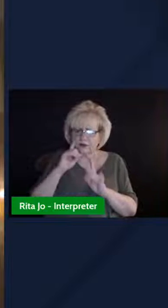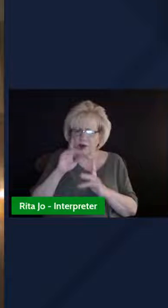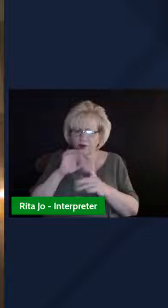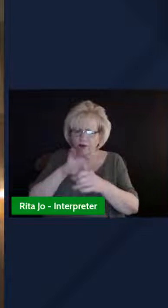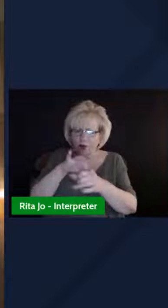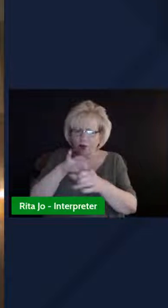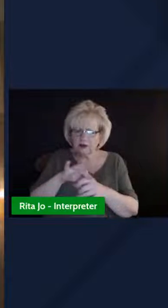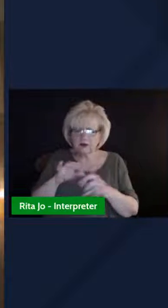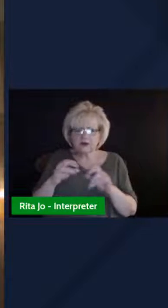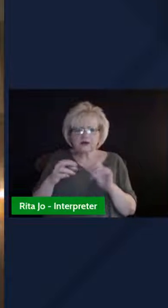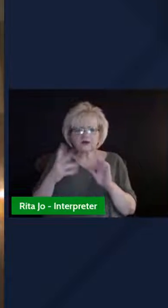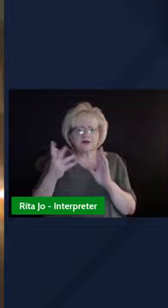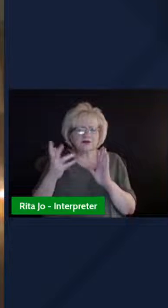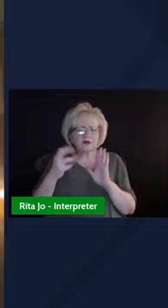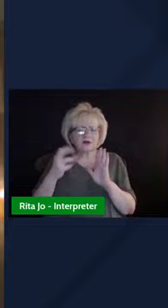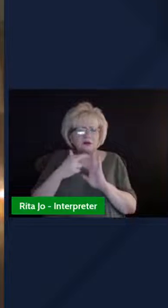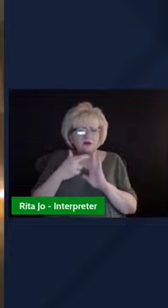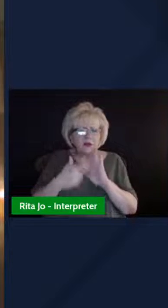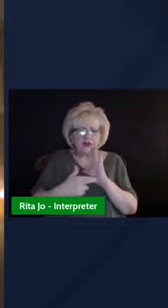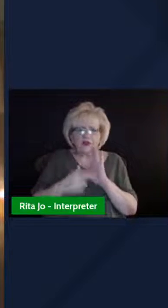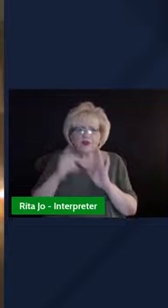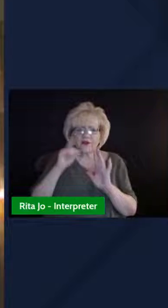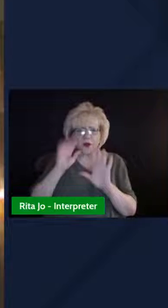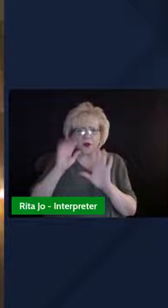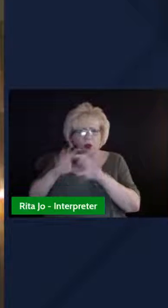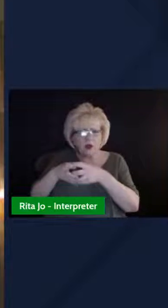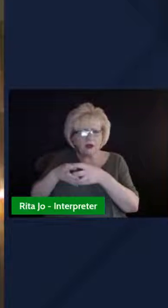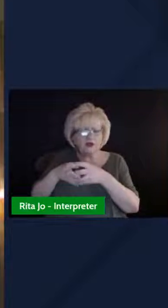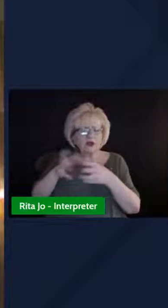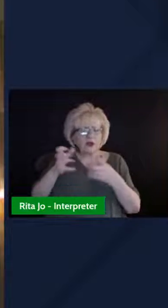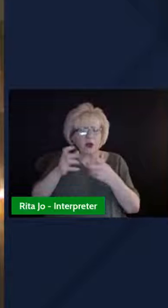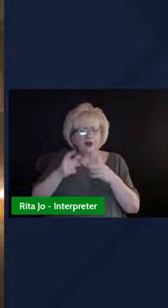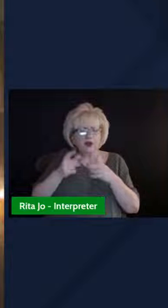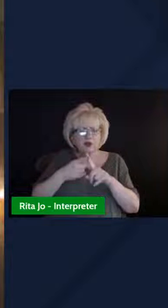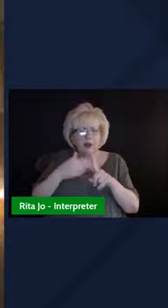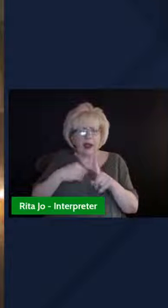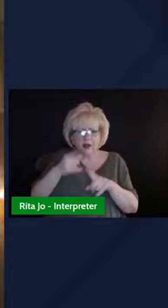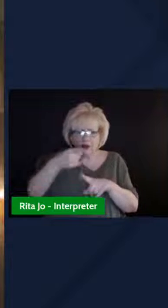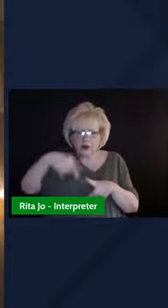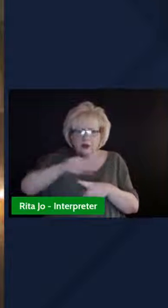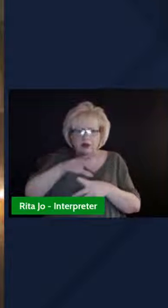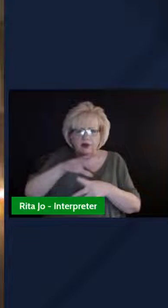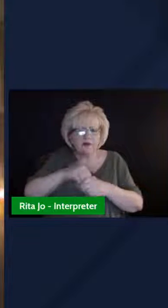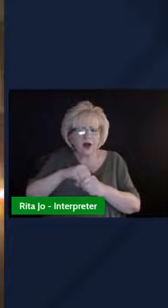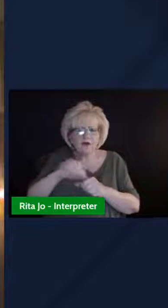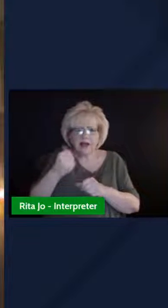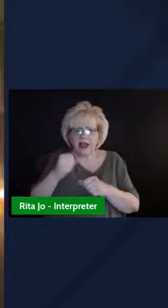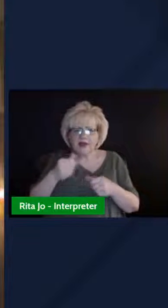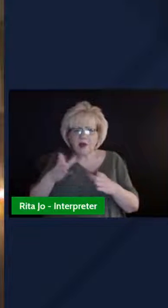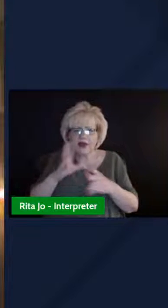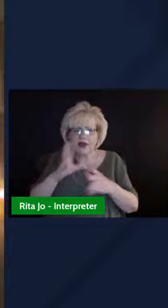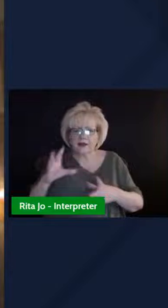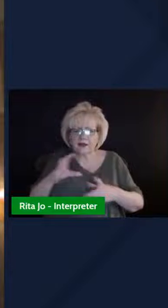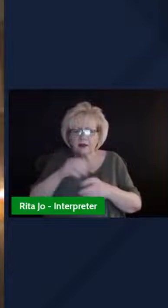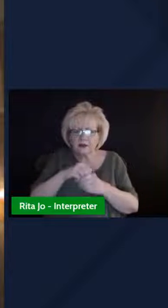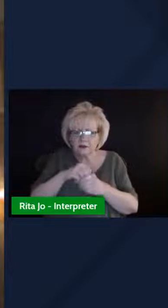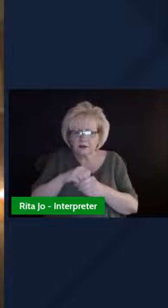for council meetings, to register for coalitions. I want you involved in any way you are able to be involved.